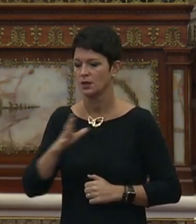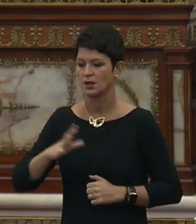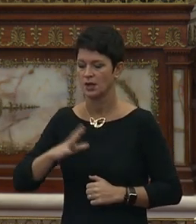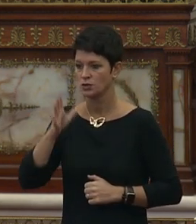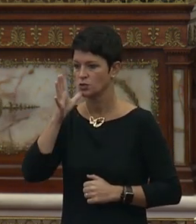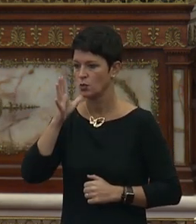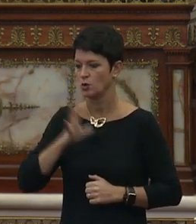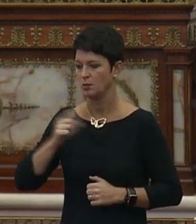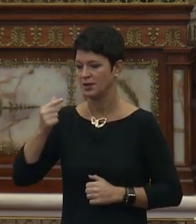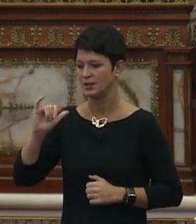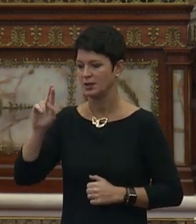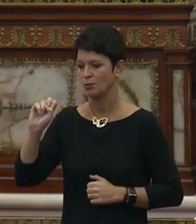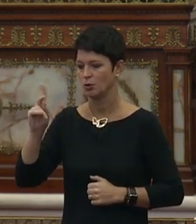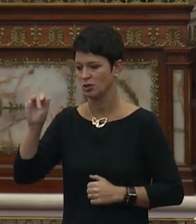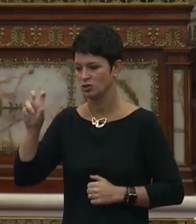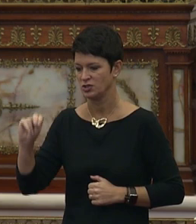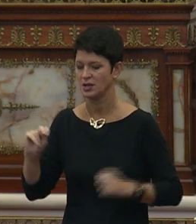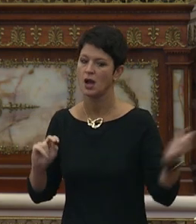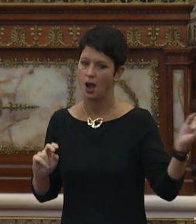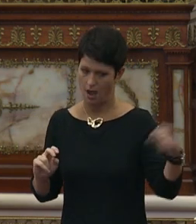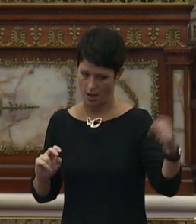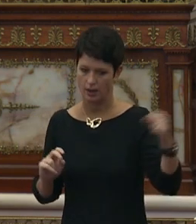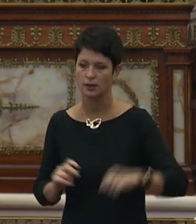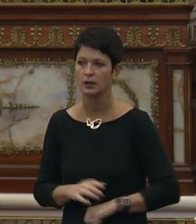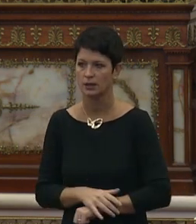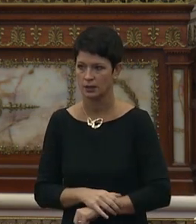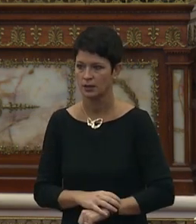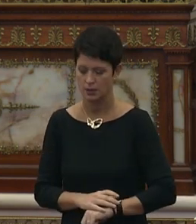Councilwoman Gilmore Richardson? Aye.